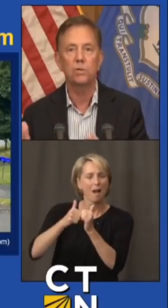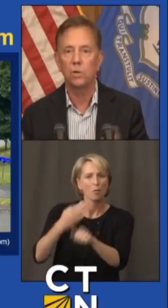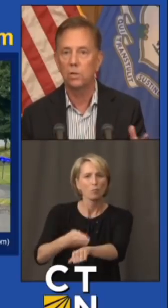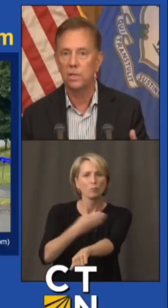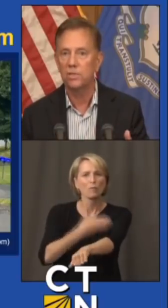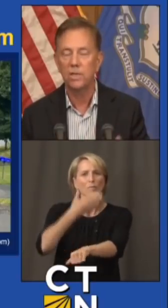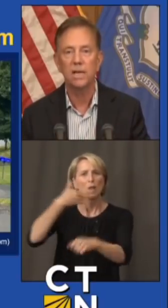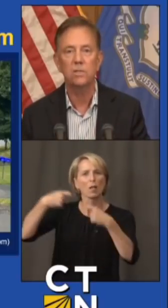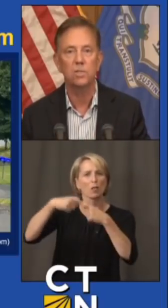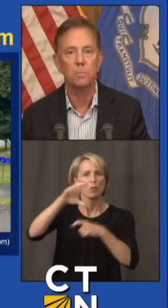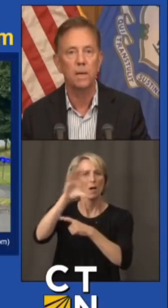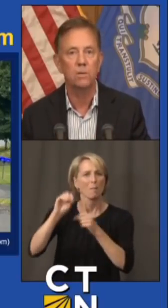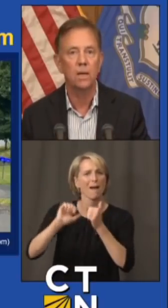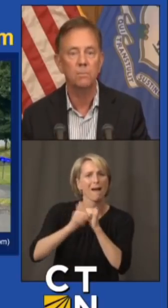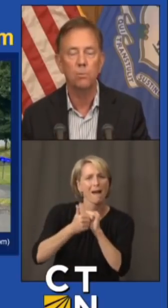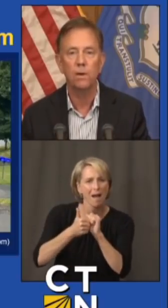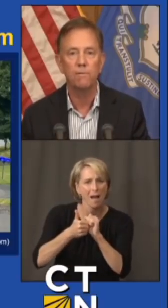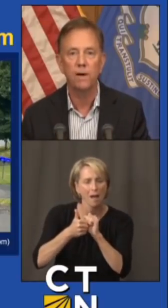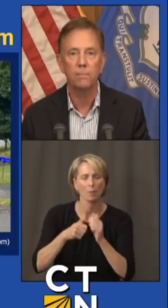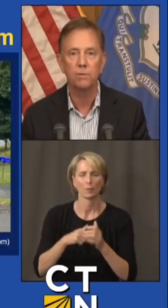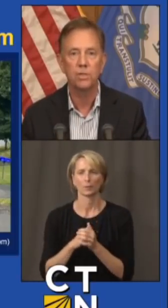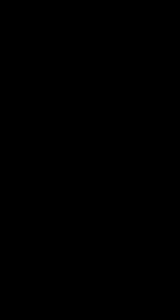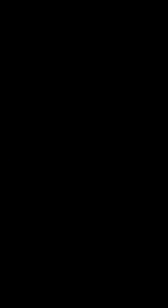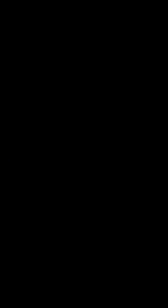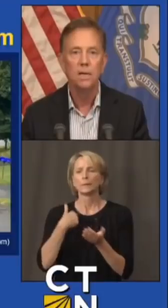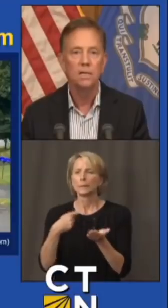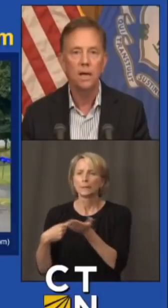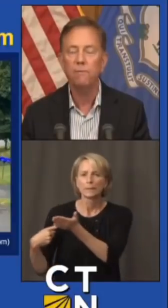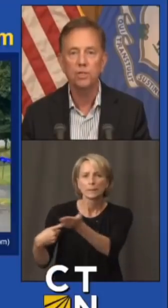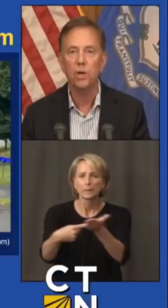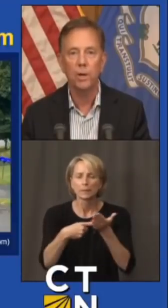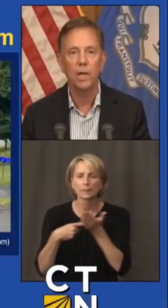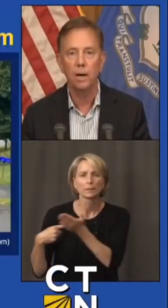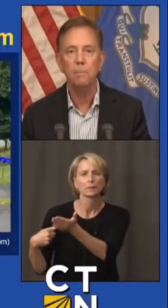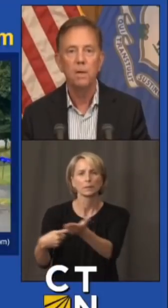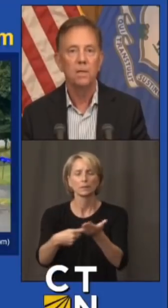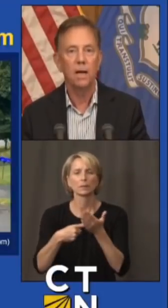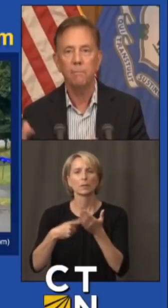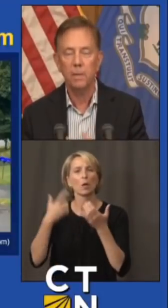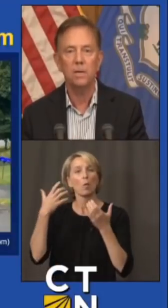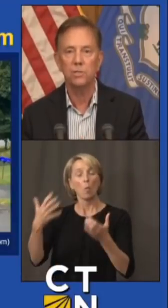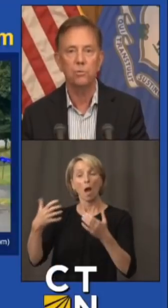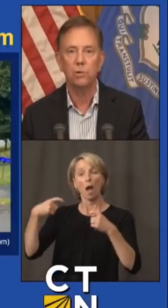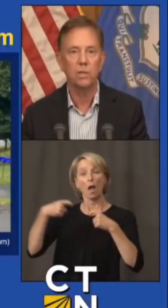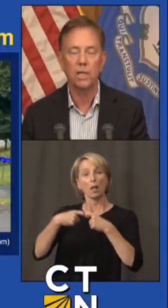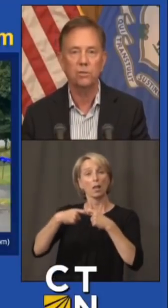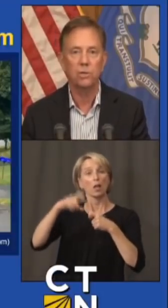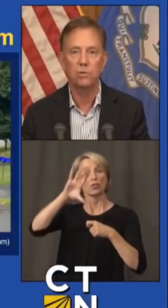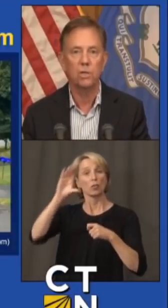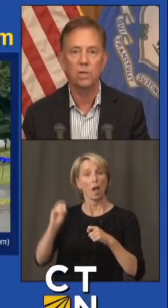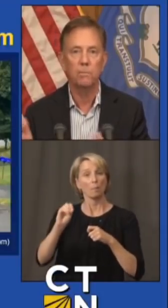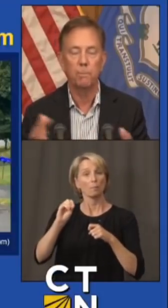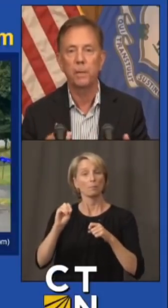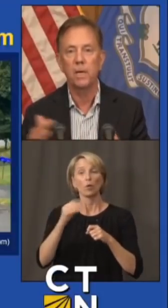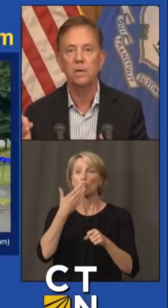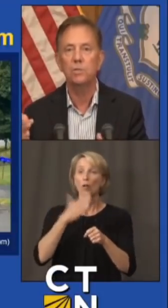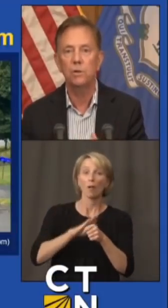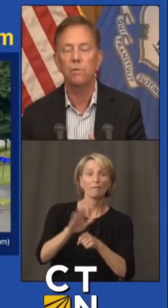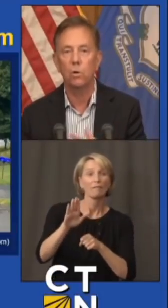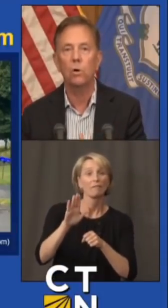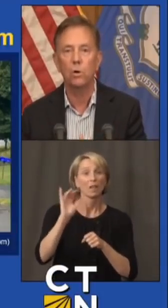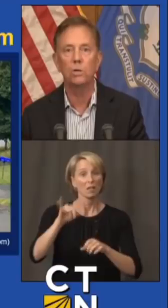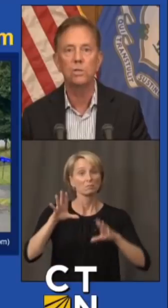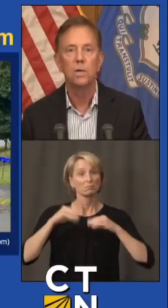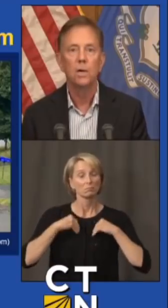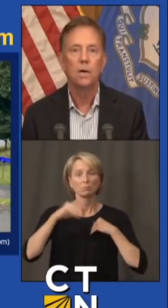rate of return. In this case, it's about 9.5%, not for showing up, not because you were an electric utility, but because